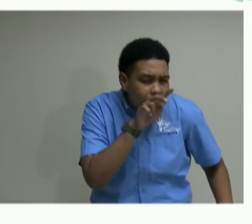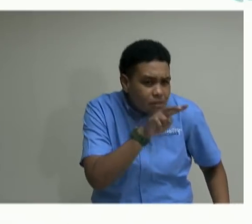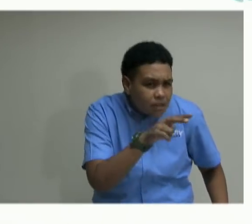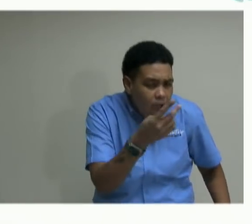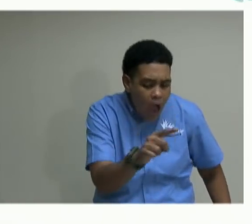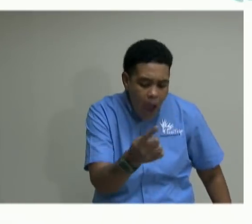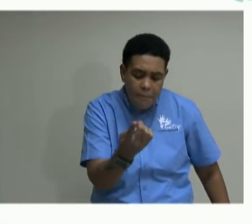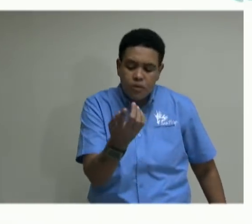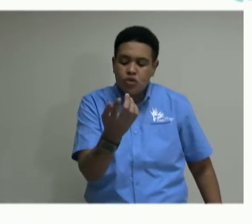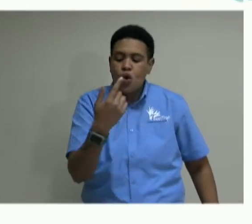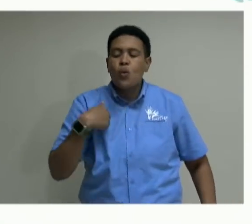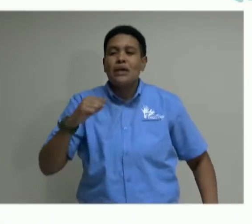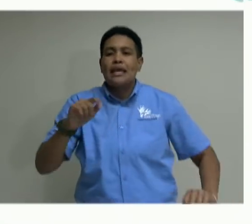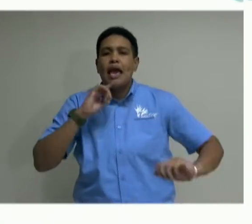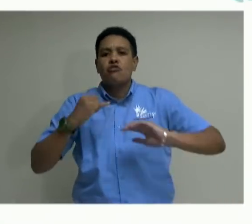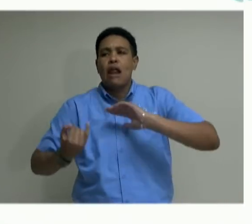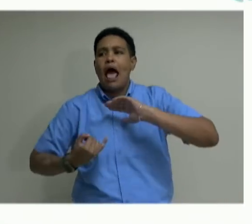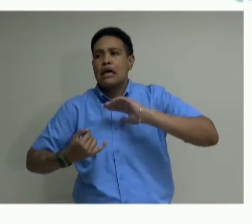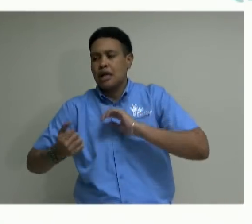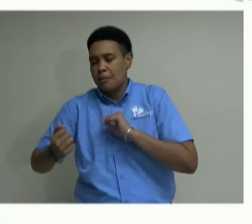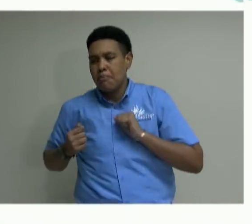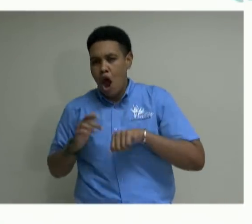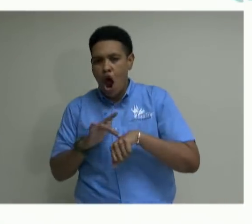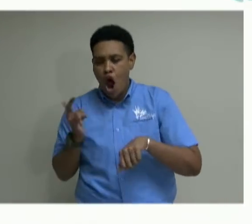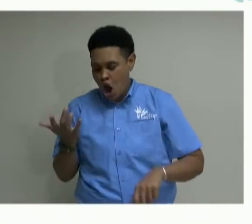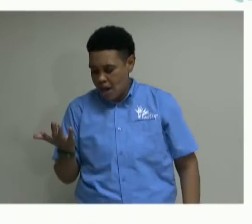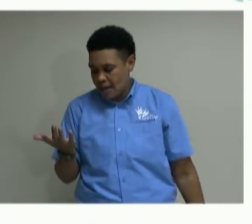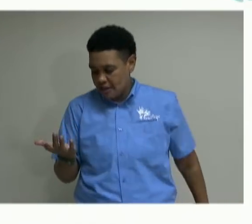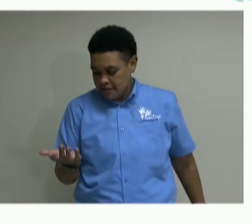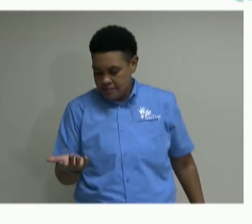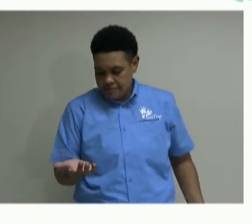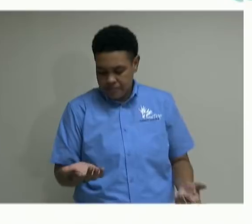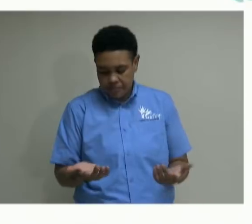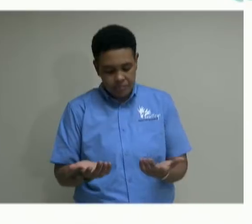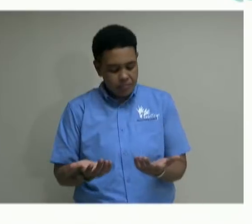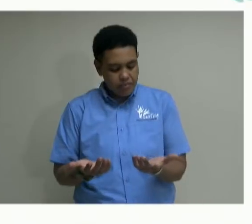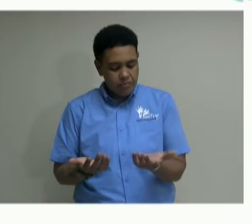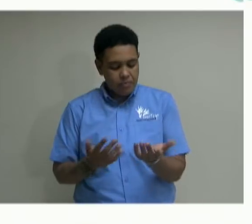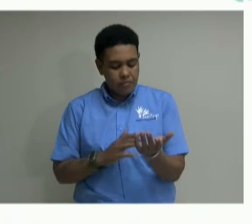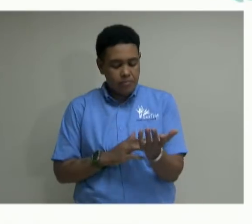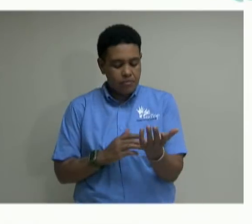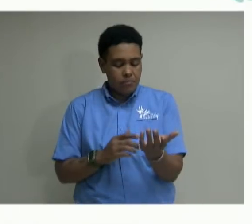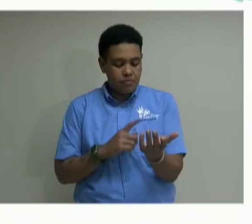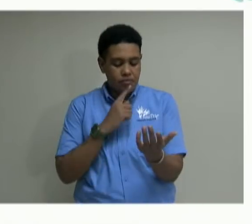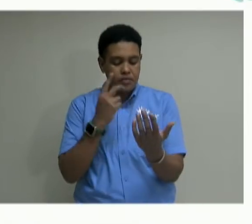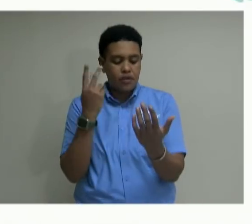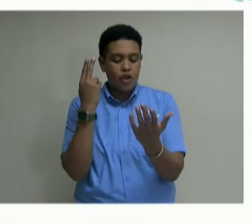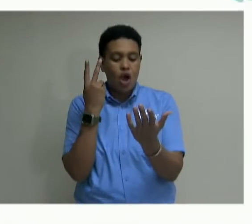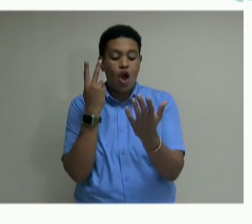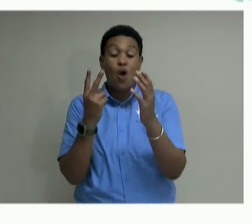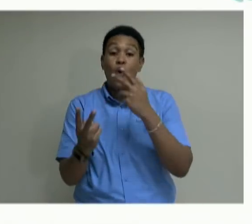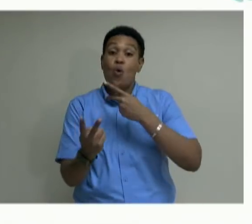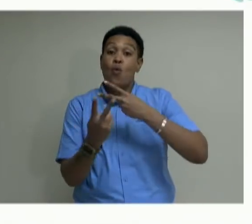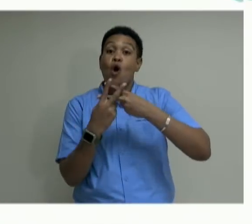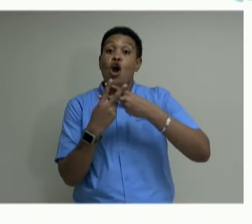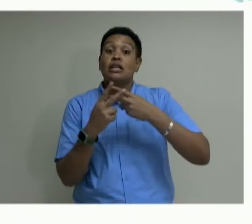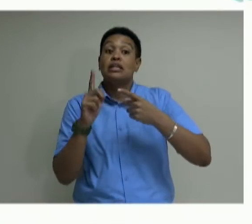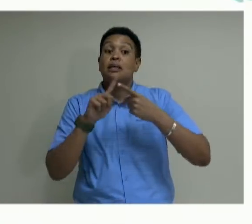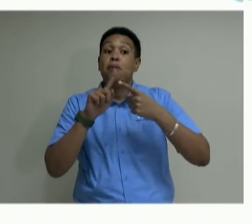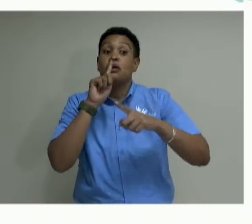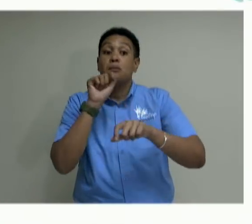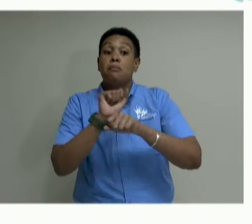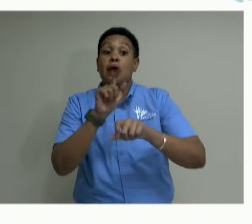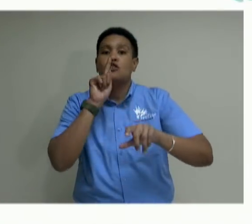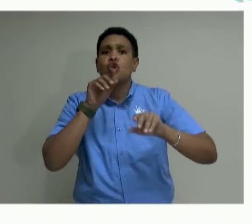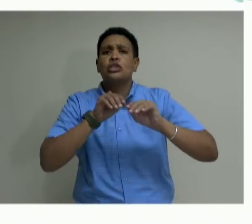and so we can isolate early and quarantine and ensure that the spread is detained